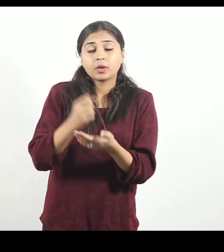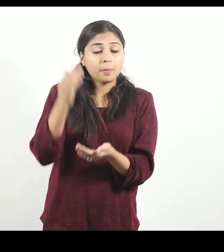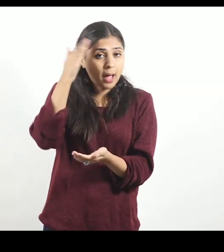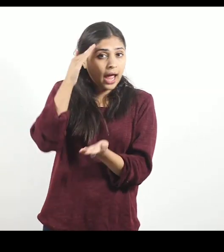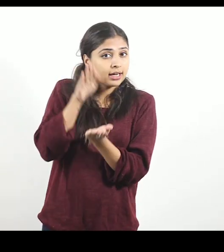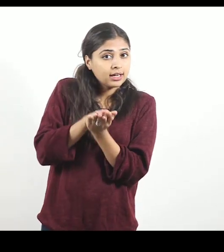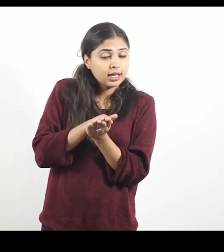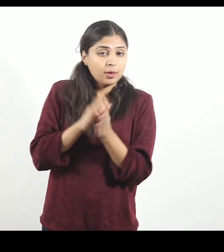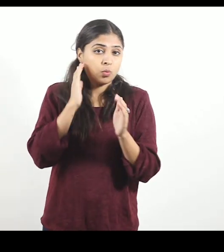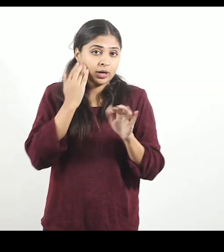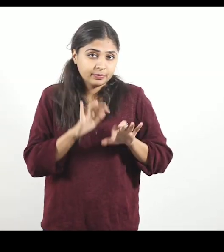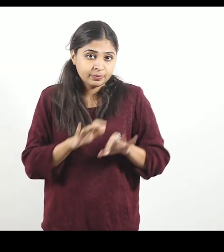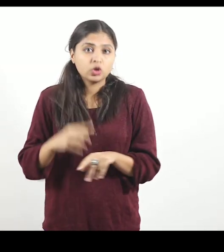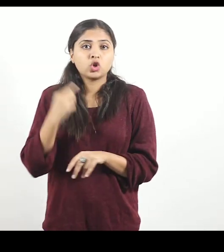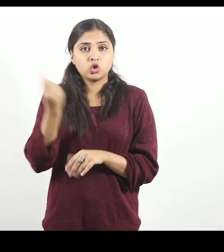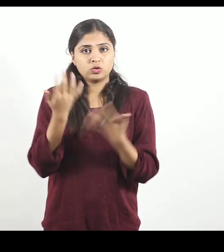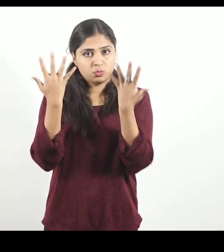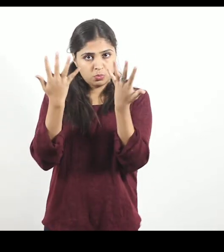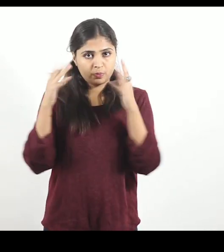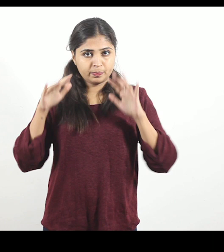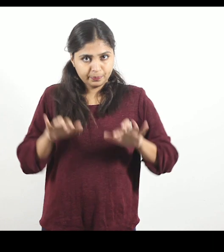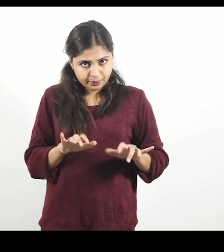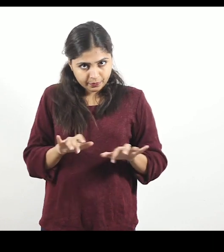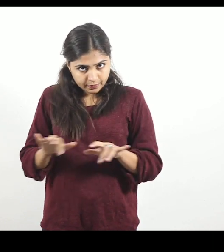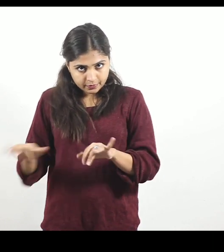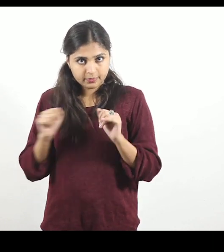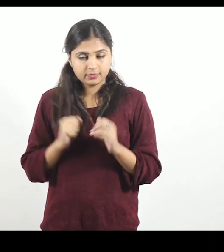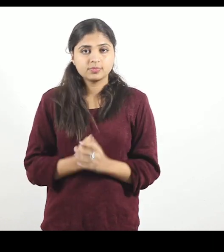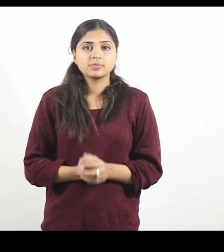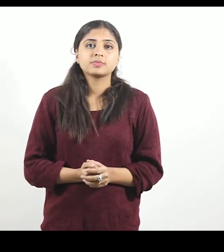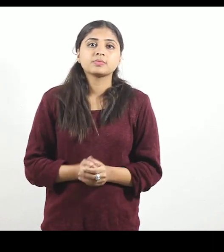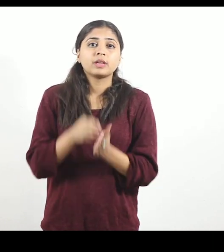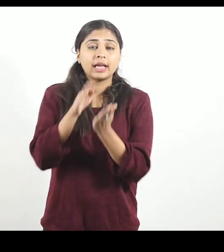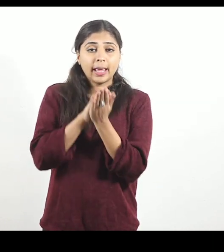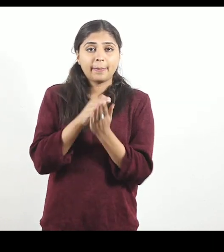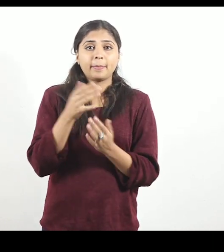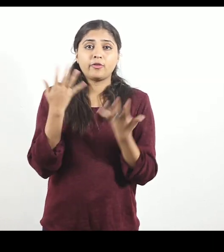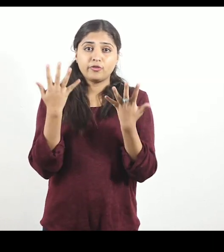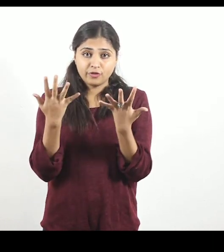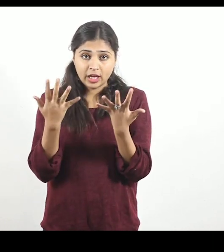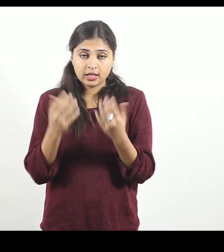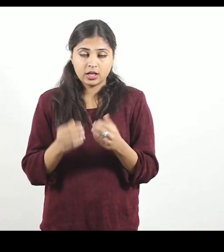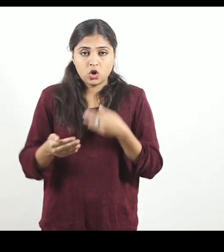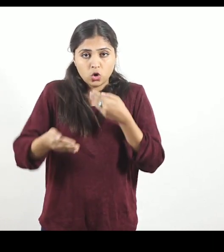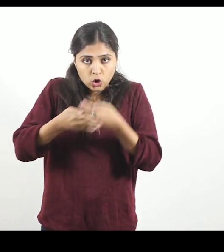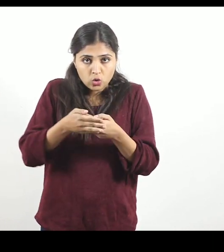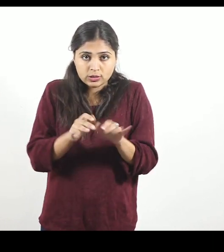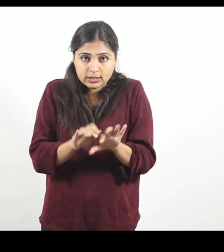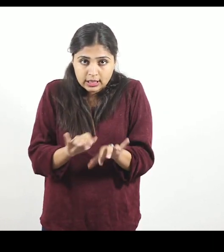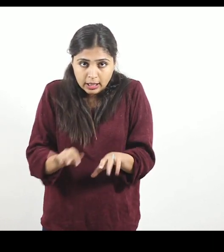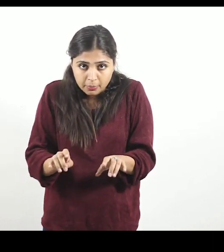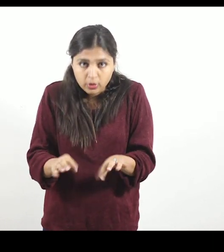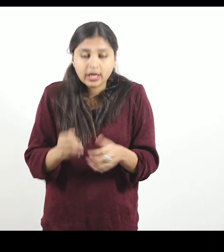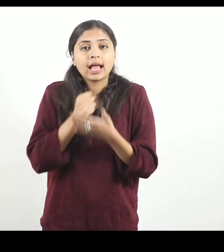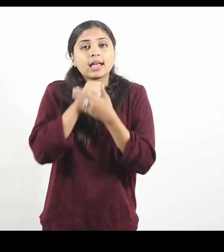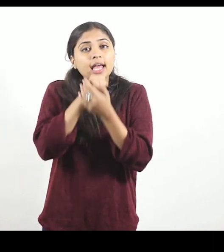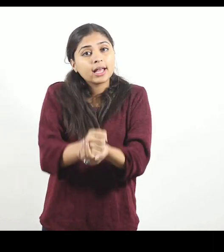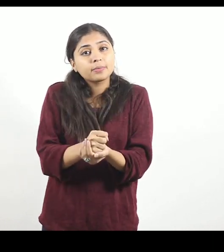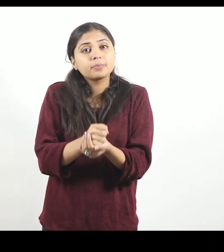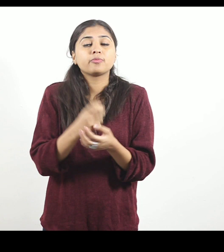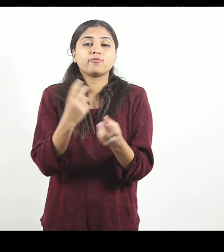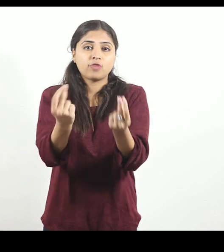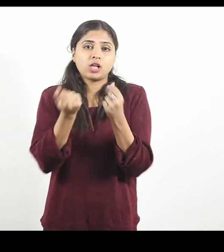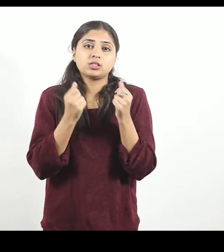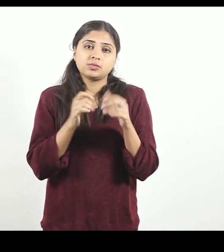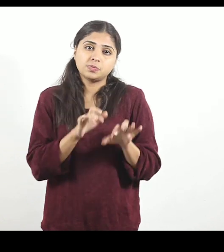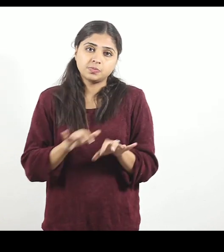Tips to be kept in mind while typing. Always make use of both the hands while typing. Keep your fingers as close to the keyboard as